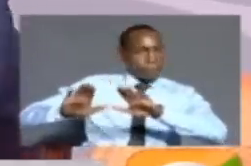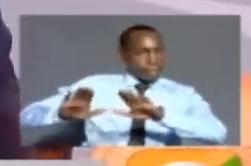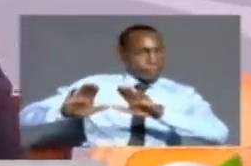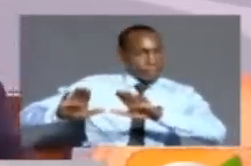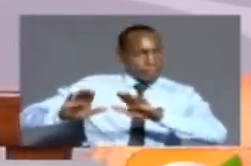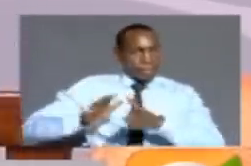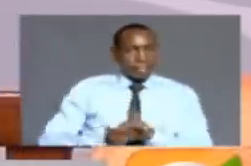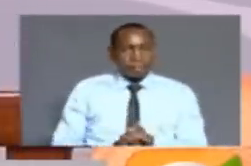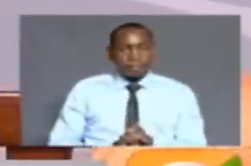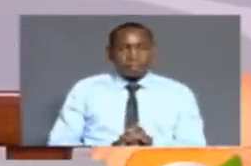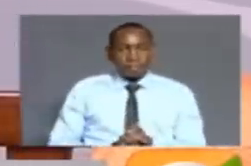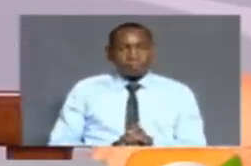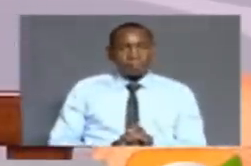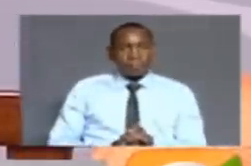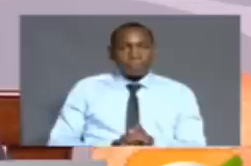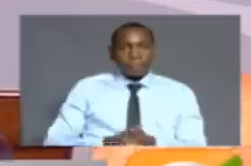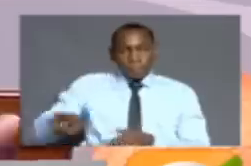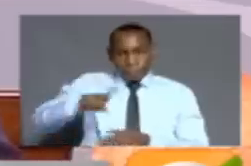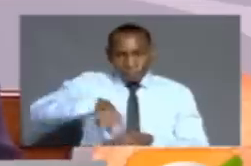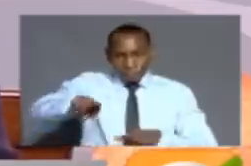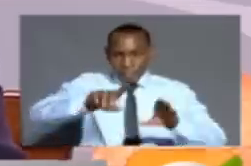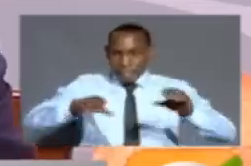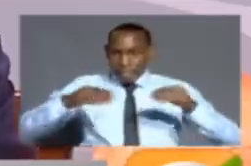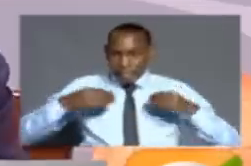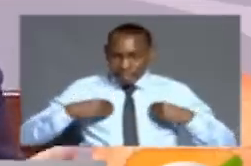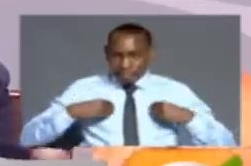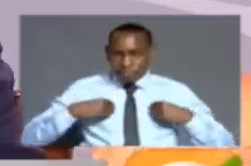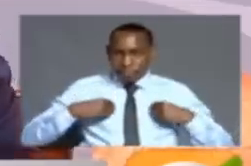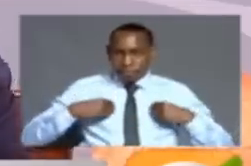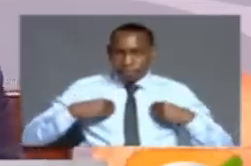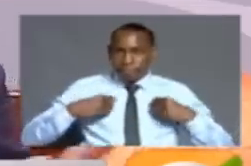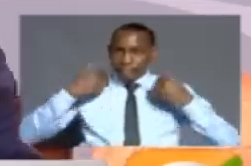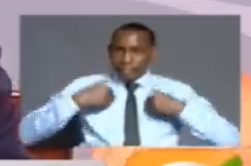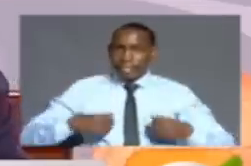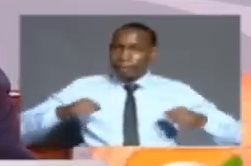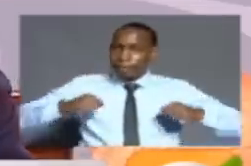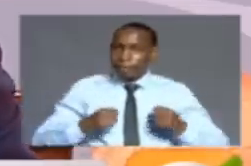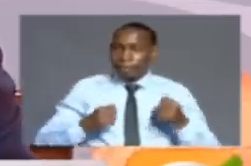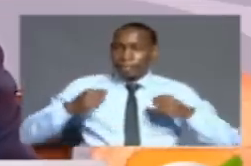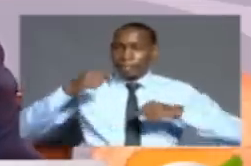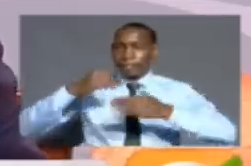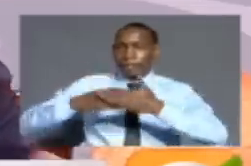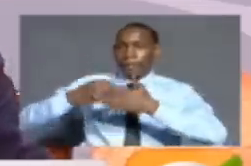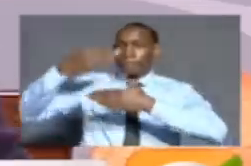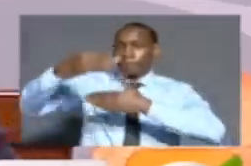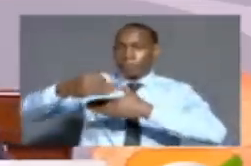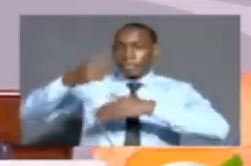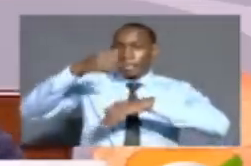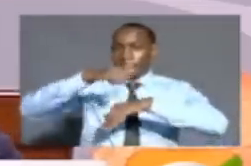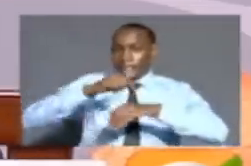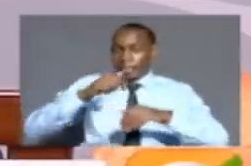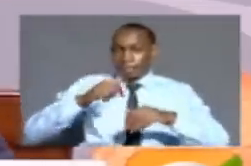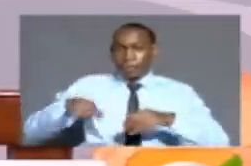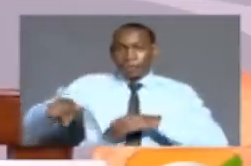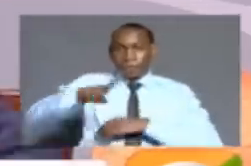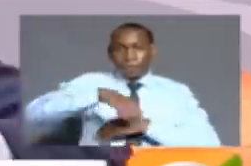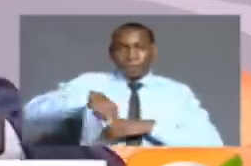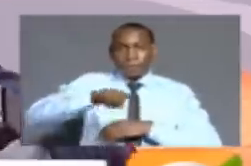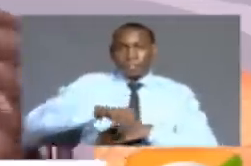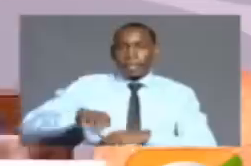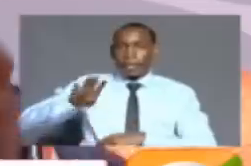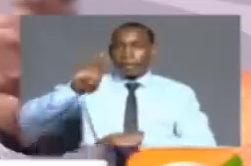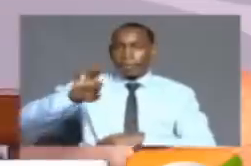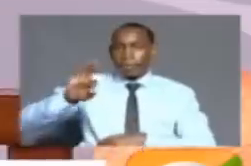horses. And we did. So I really would be happy for the time when not only we as the